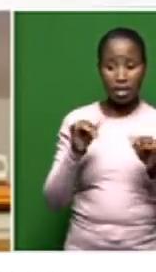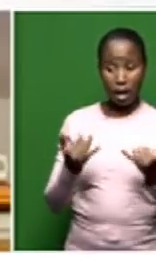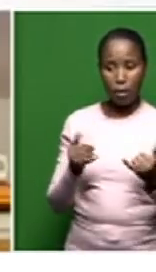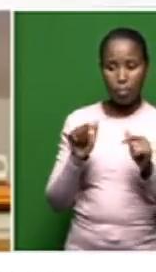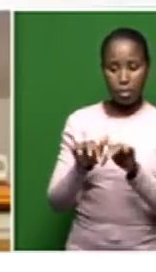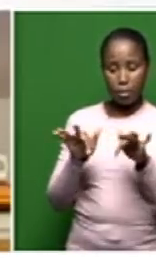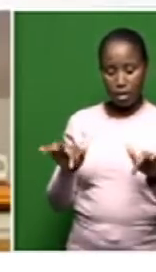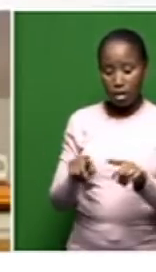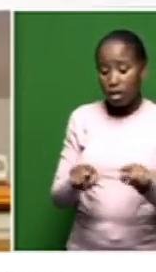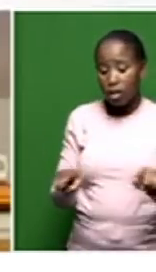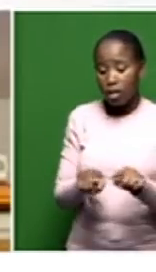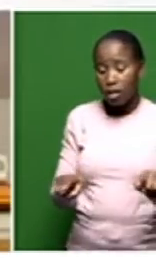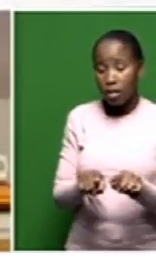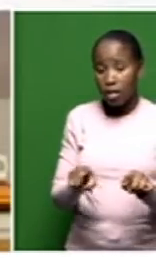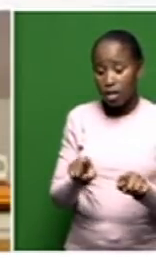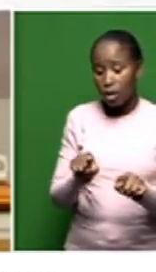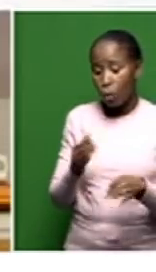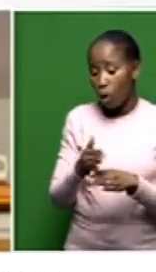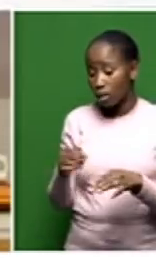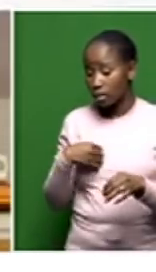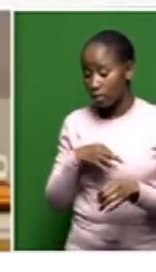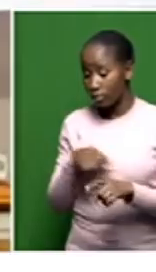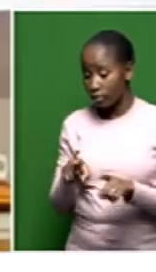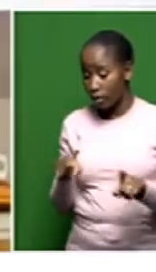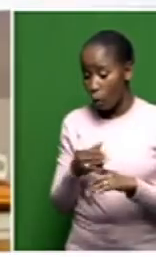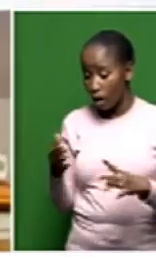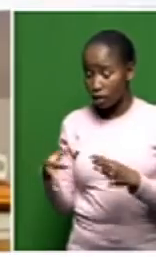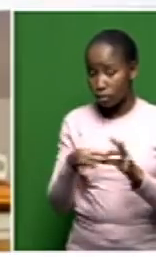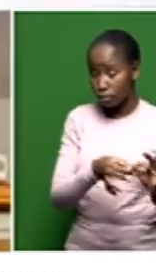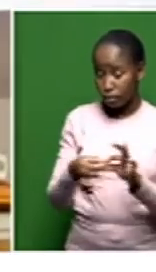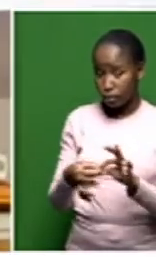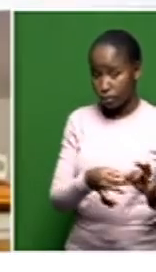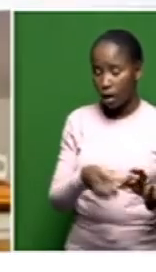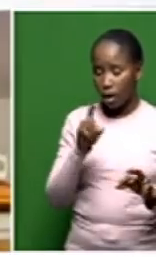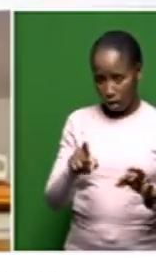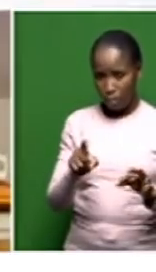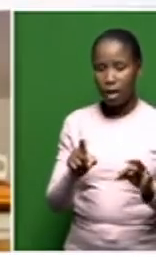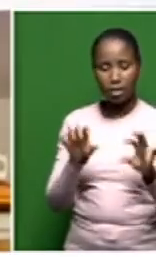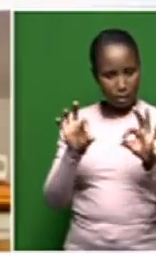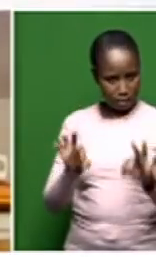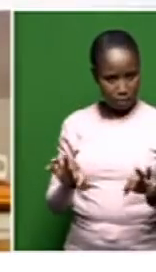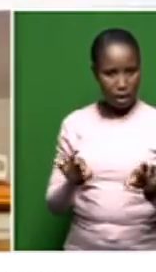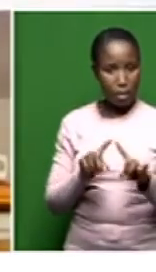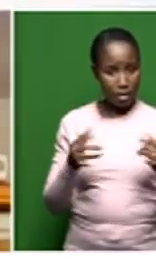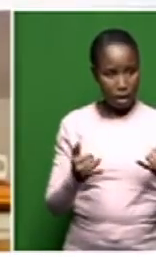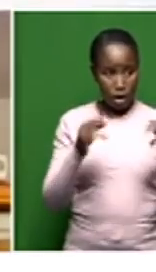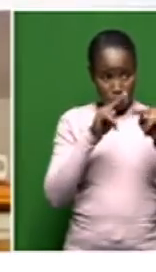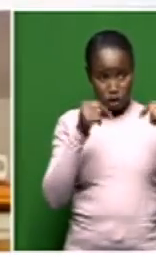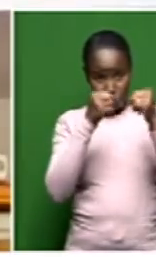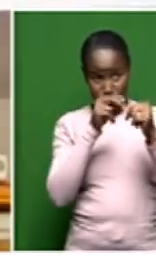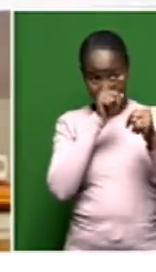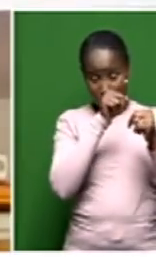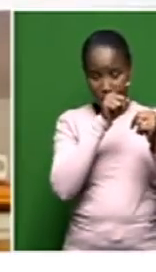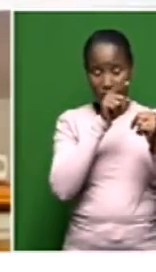work with each other, where the details have to be worked out. But a national leadership will have to